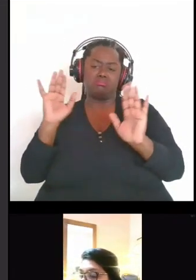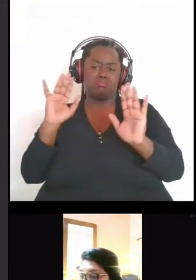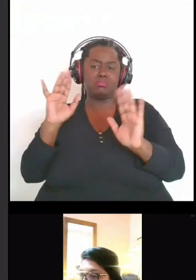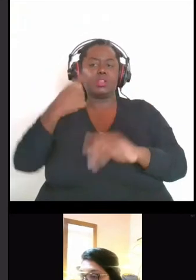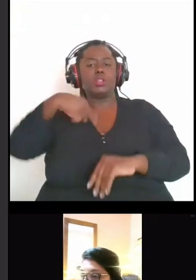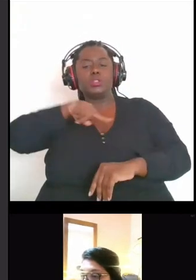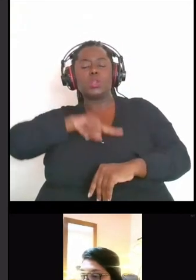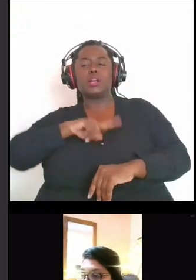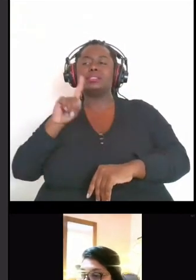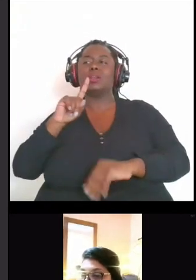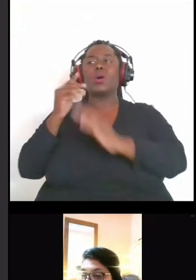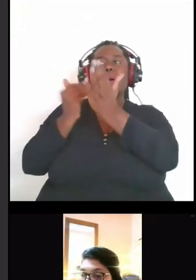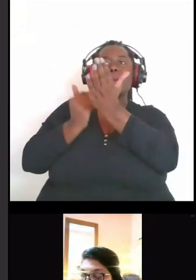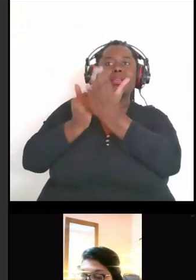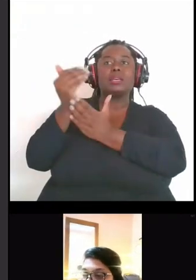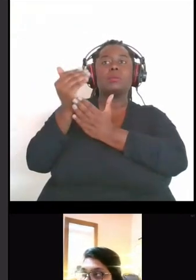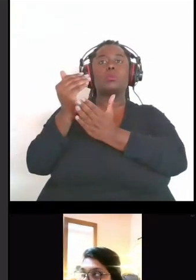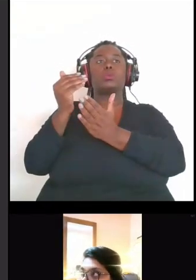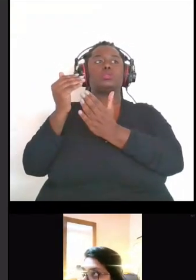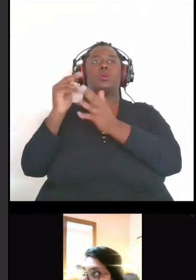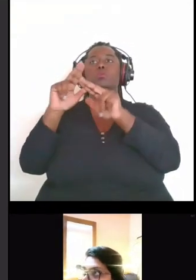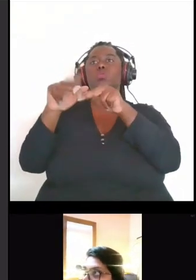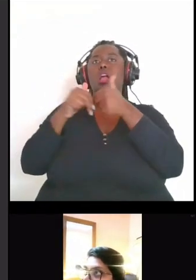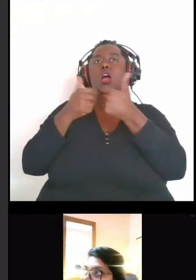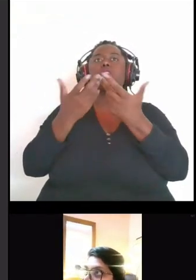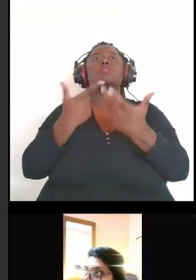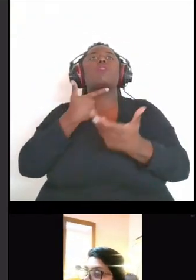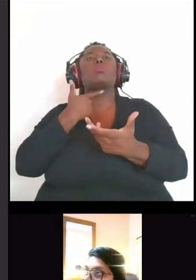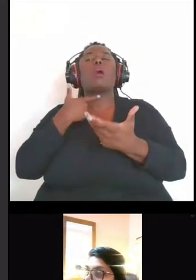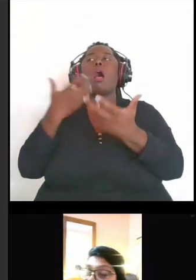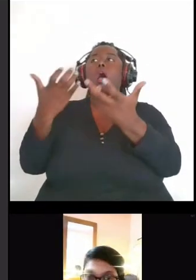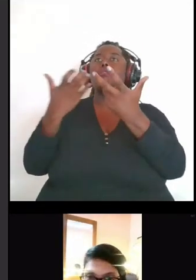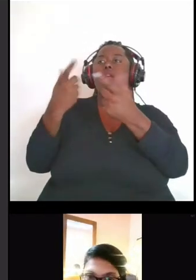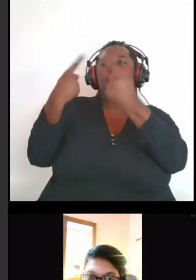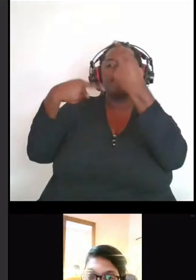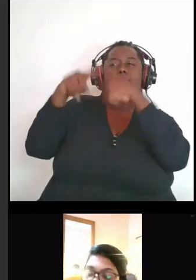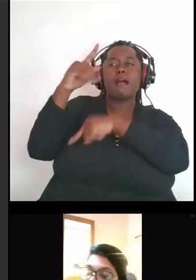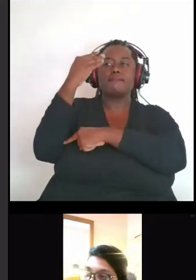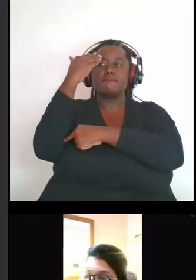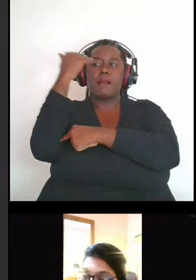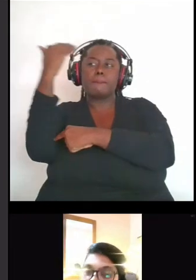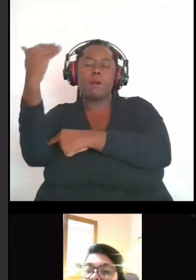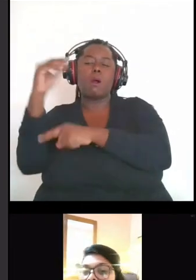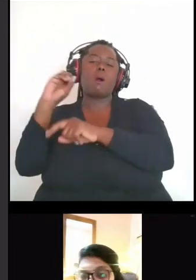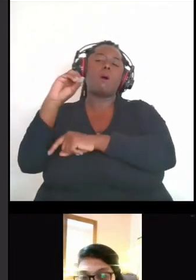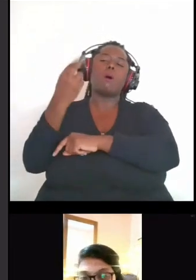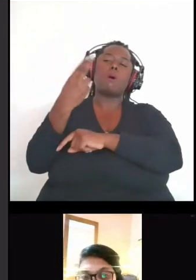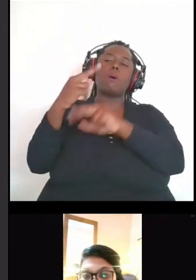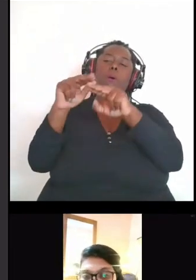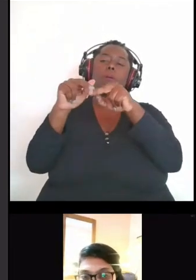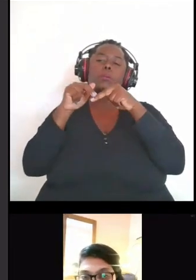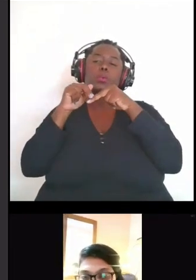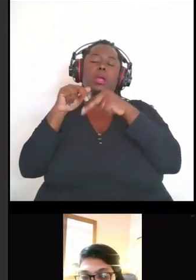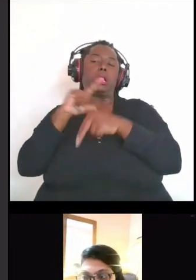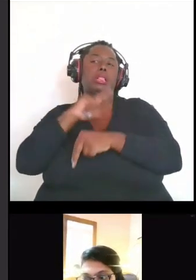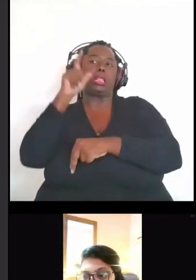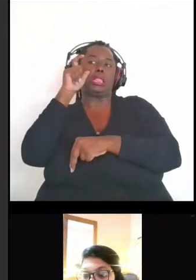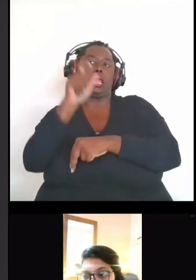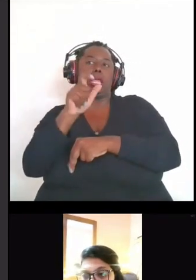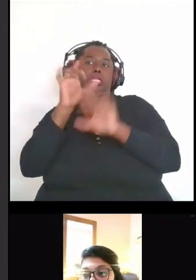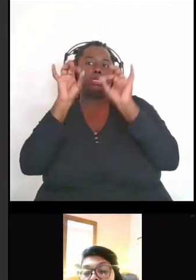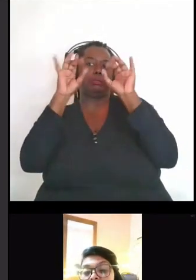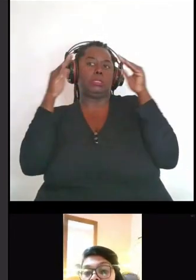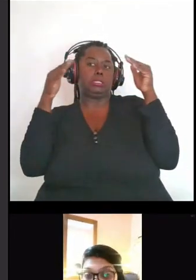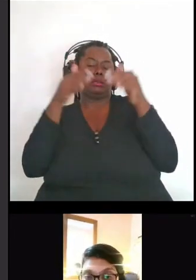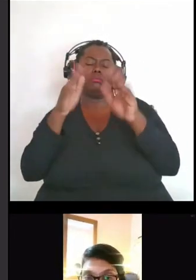becoming uh you know having too many uh uh goals we just took it as one step at